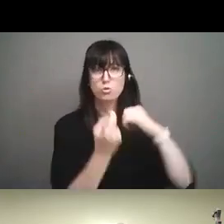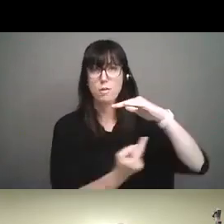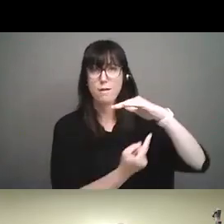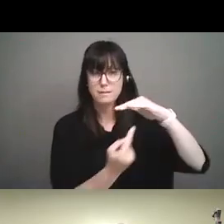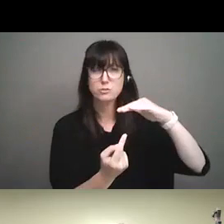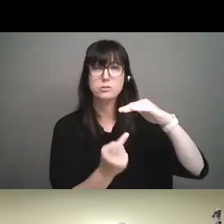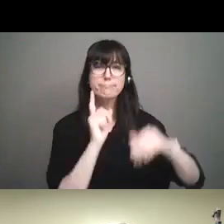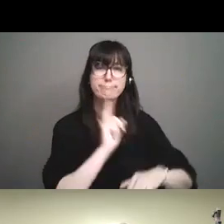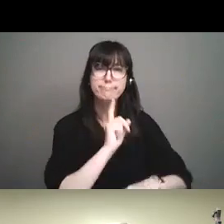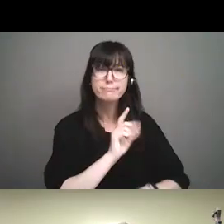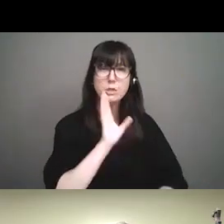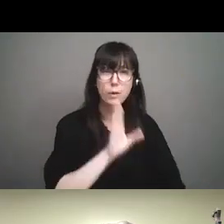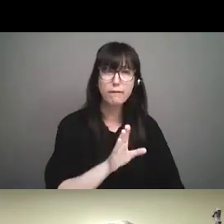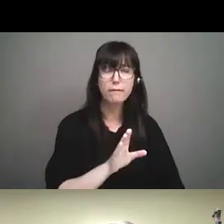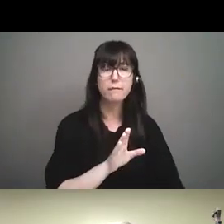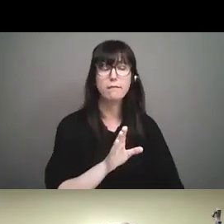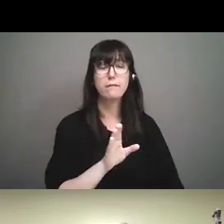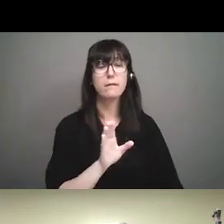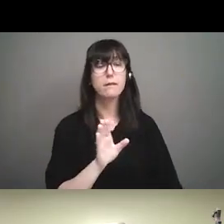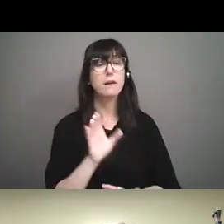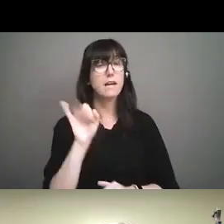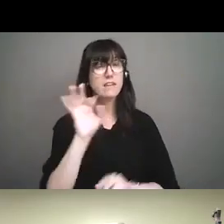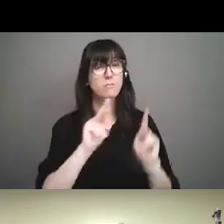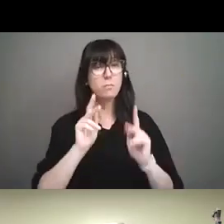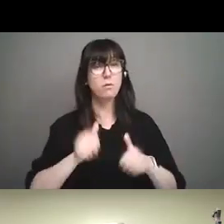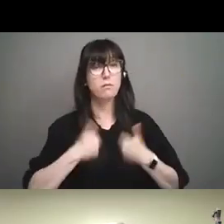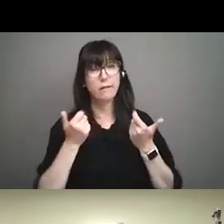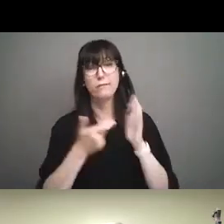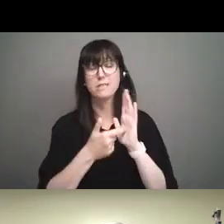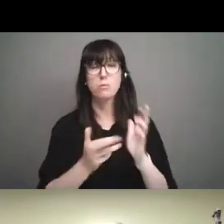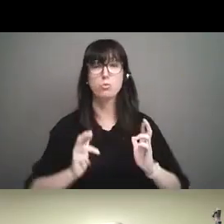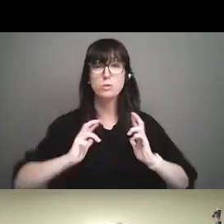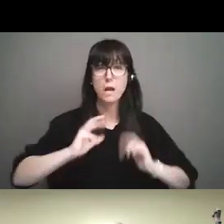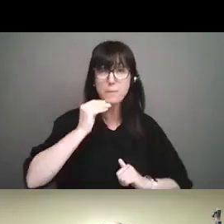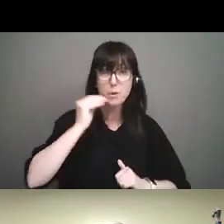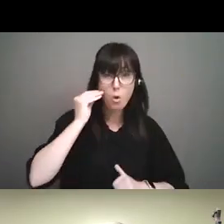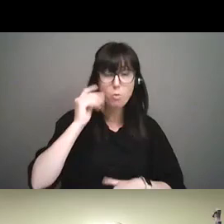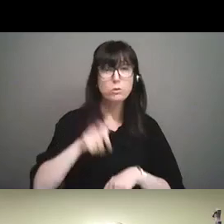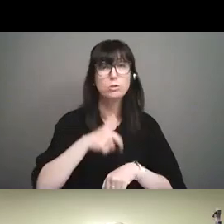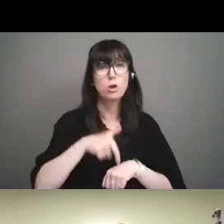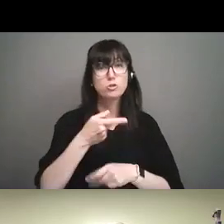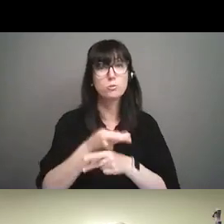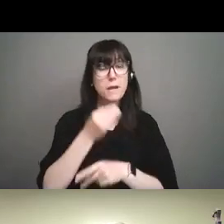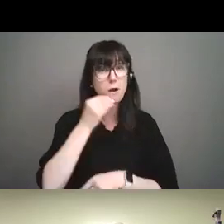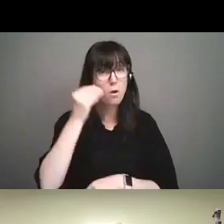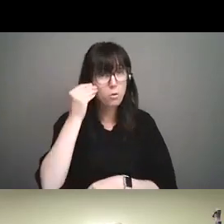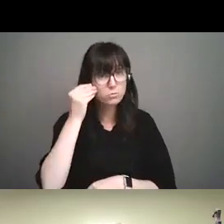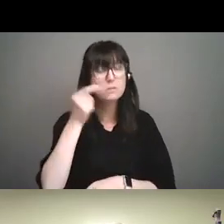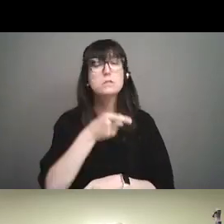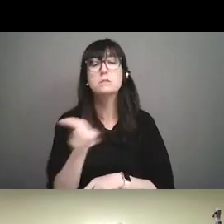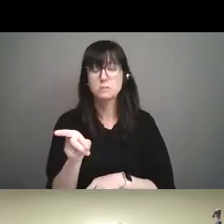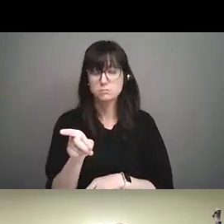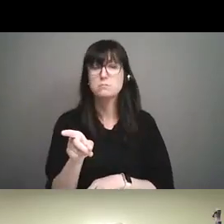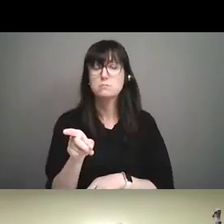loneliness. Individuals in congruent living settings, such as retirement homes and long-term care, are particularly challenged